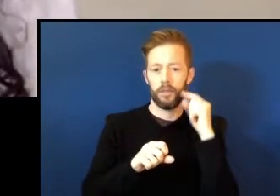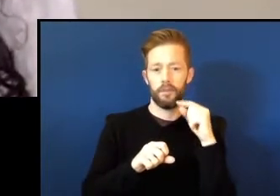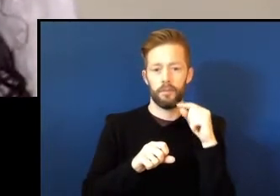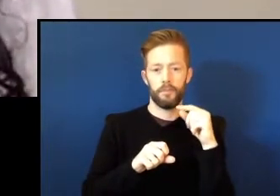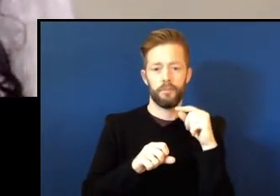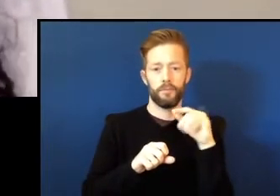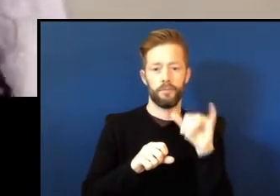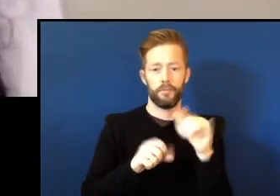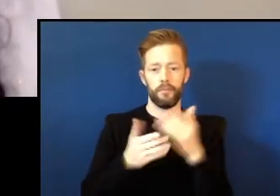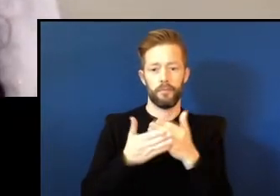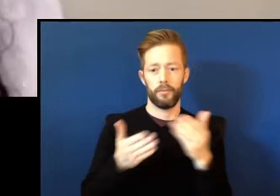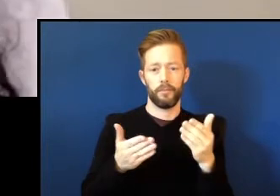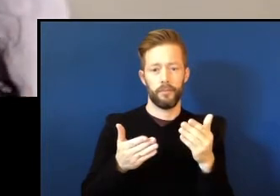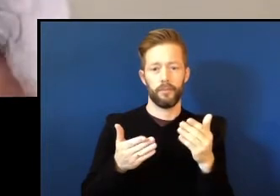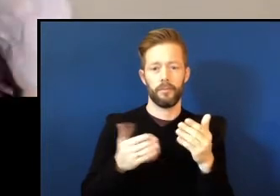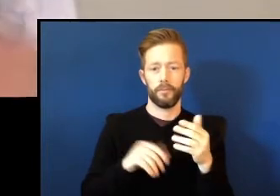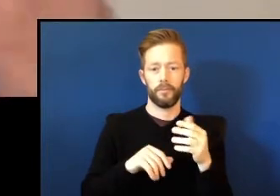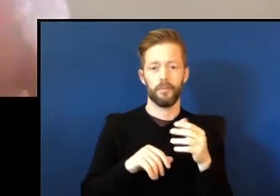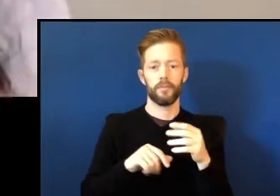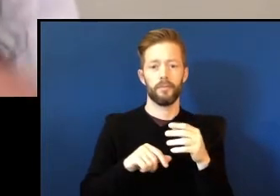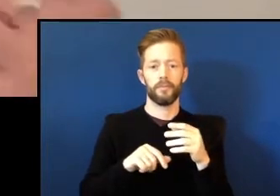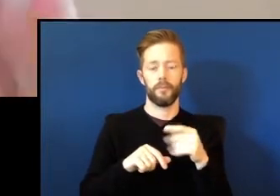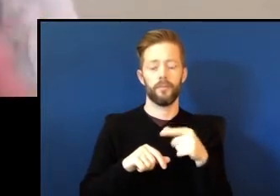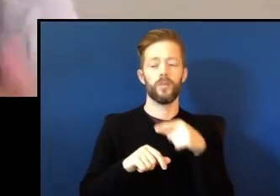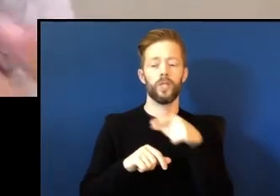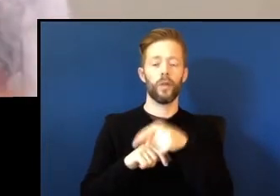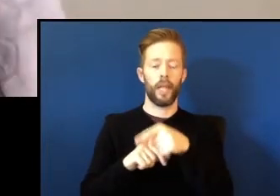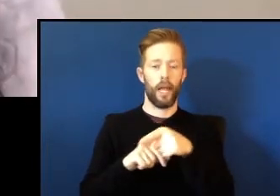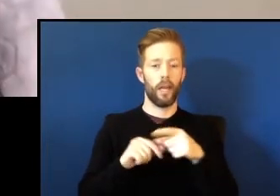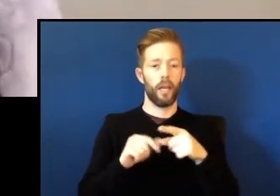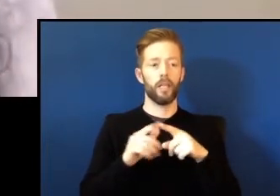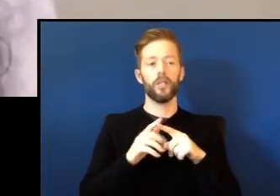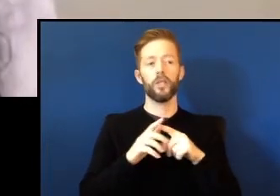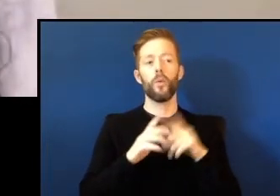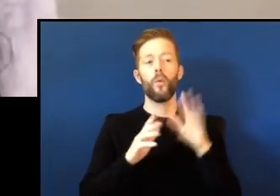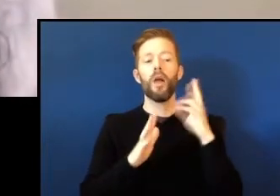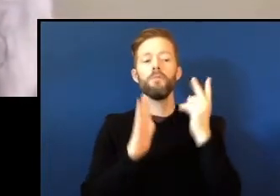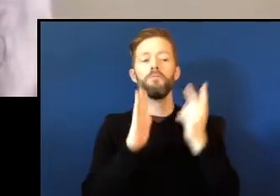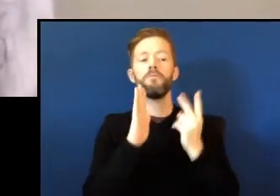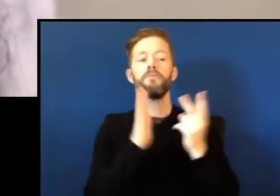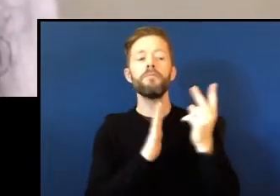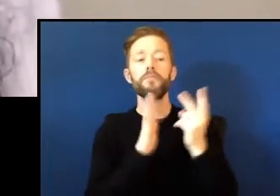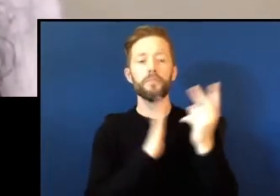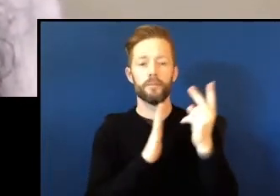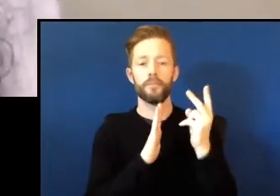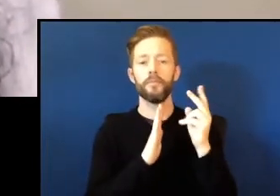that instrument so that the child starts to anticipate it every time.